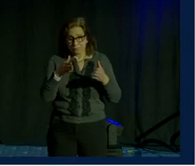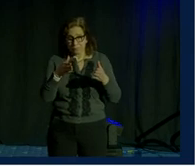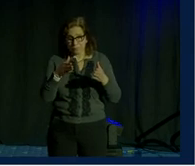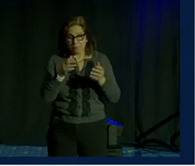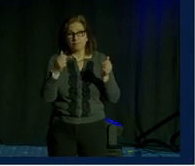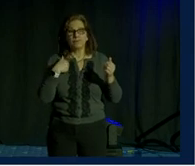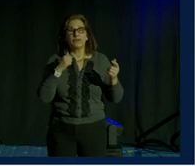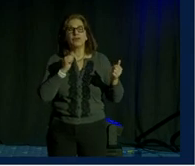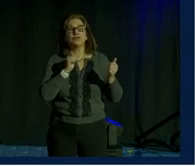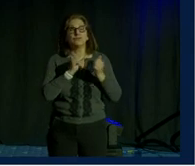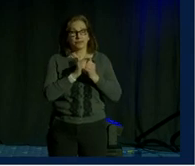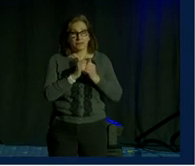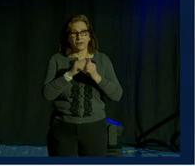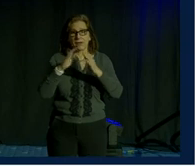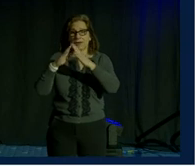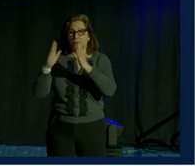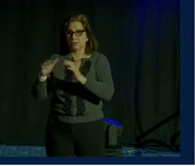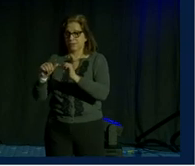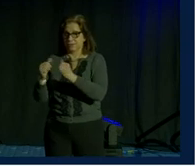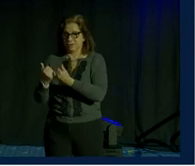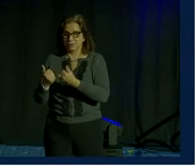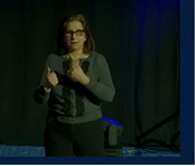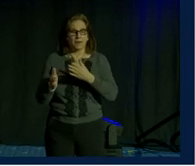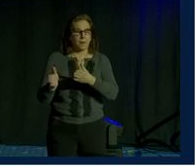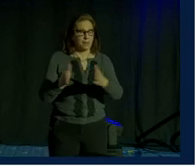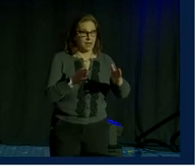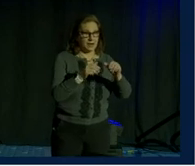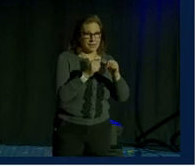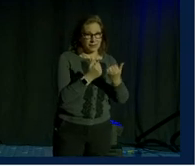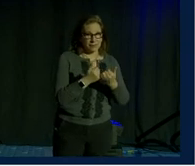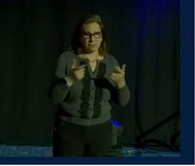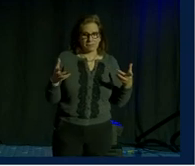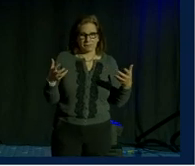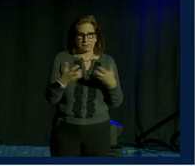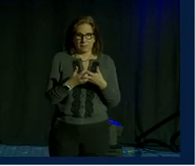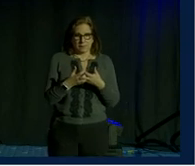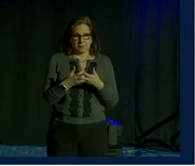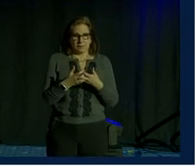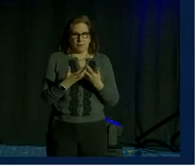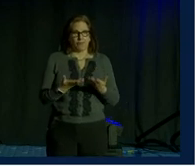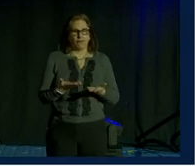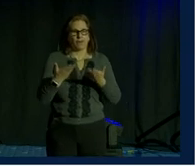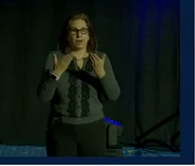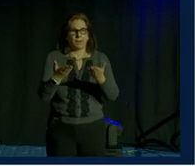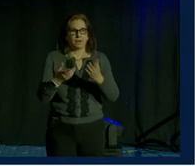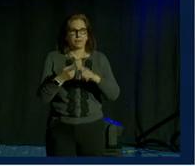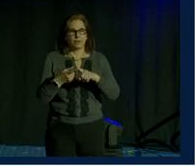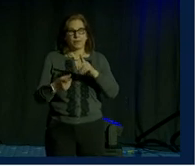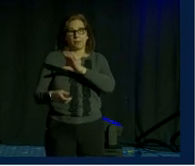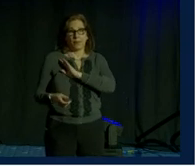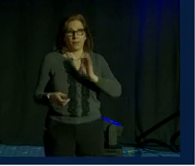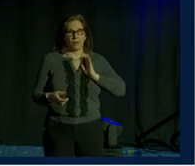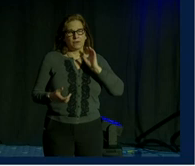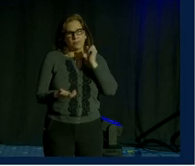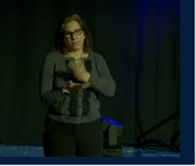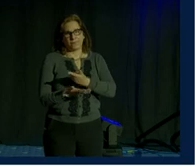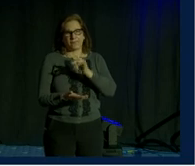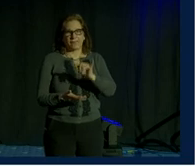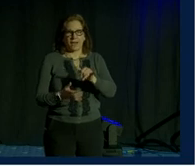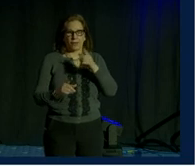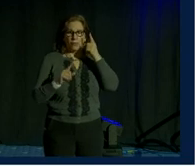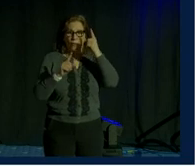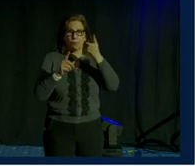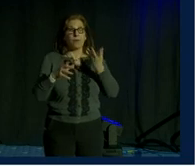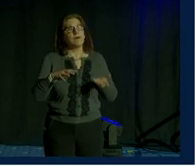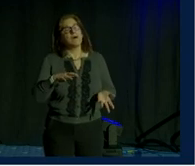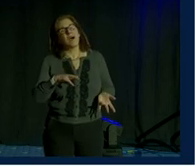housing agencies and the planning agencies recommended to the COG board, and the COG board approved a new ambitious goal for the region of 75,000 more housing